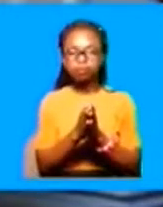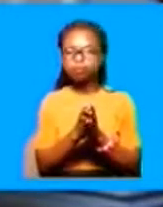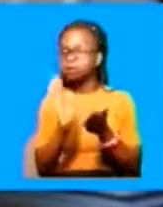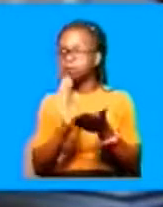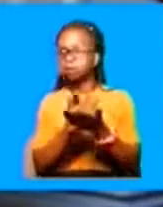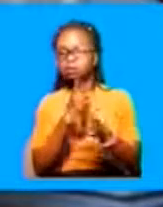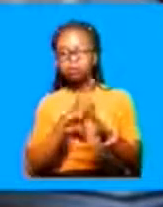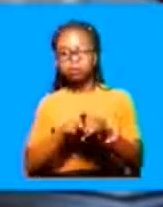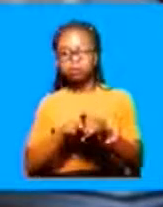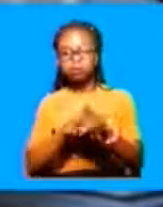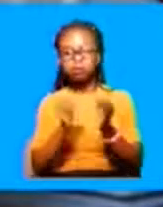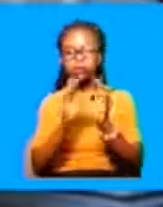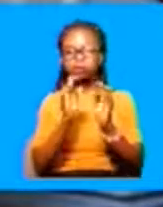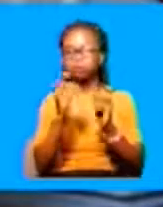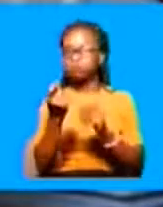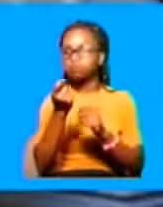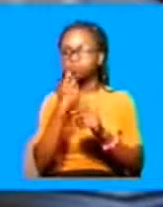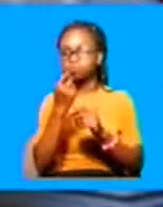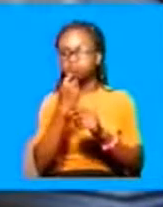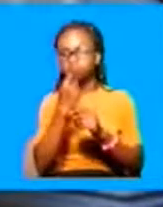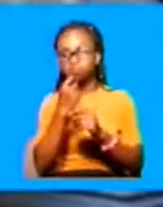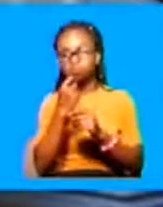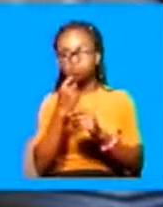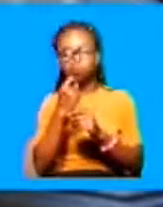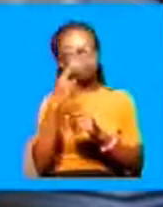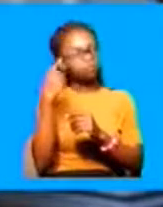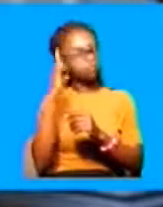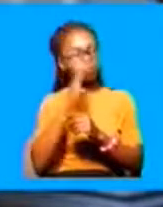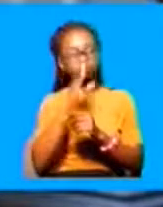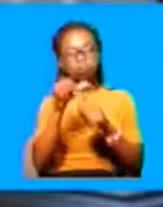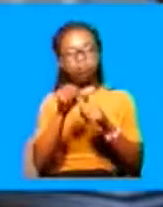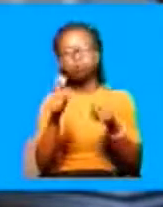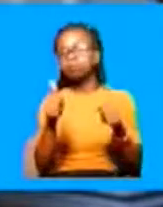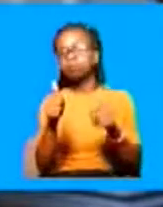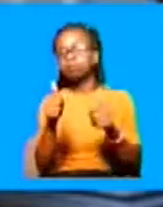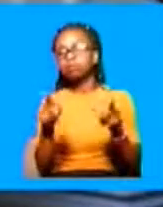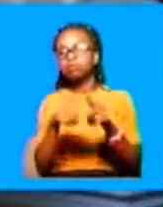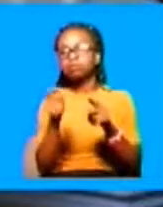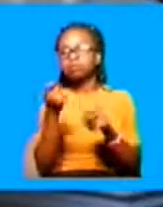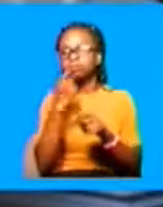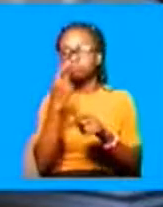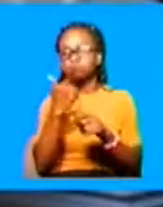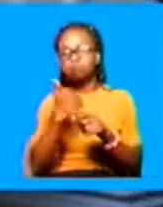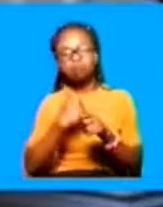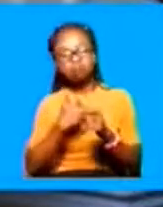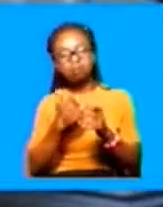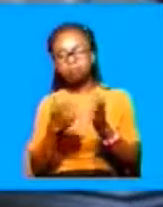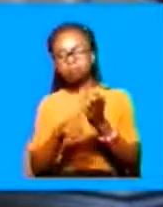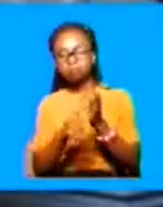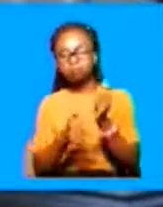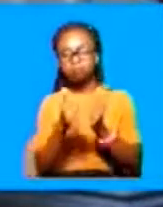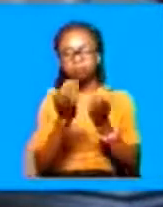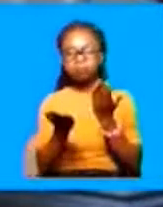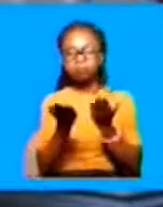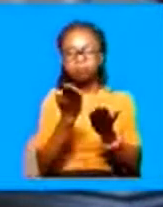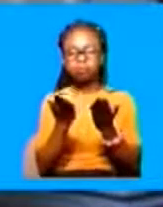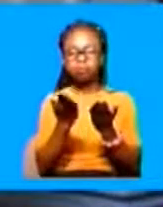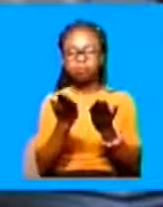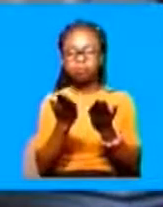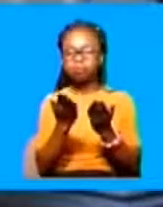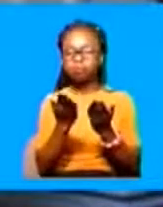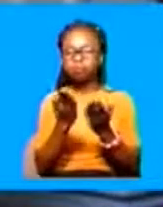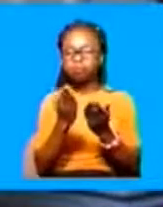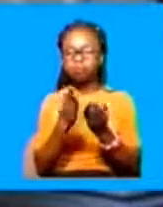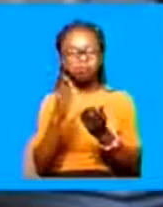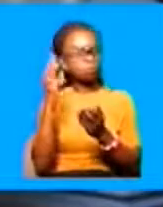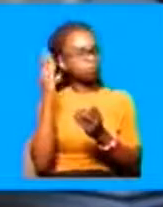Samoro kata komiyi yath to en yath mondo mi changi, to yedhego konigi side effects makelo ga problem